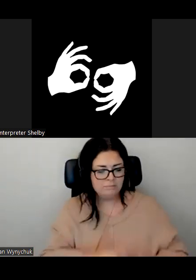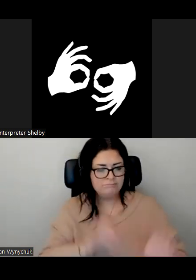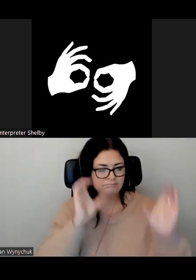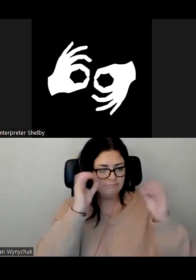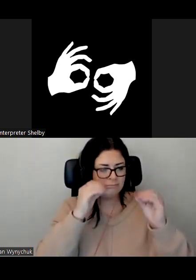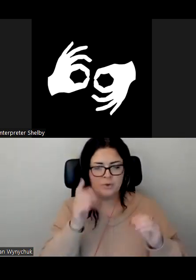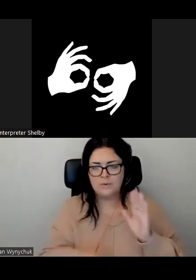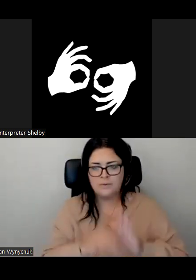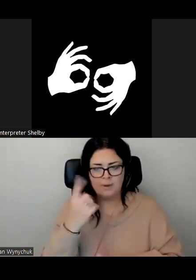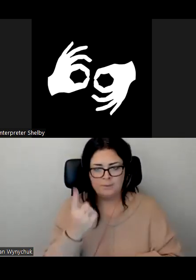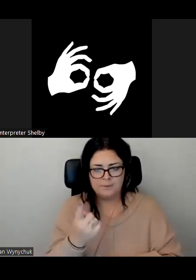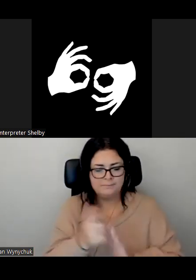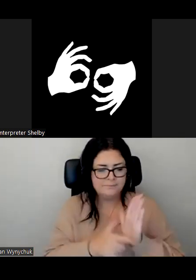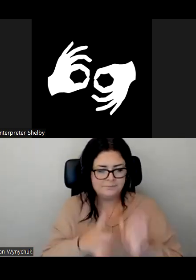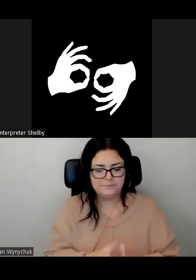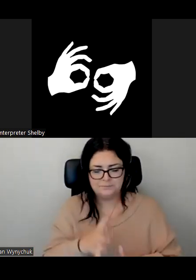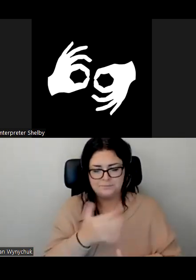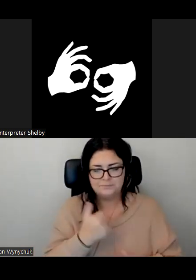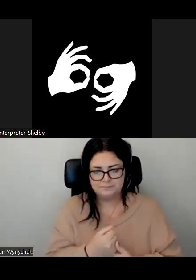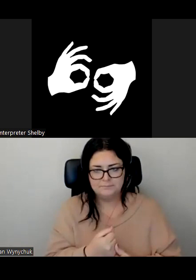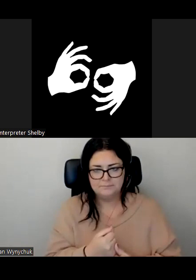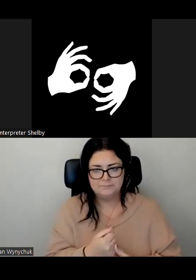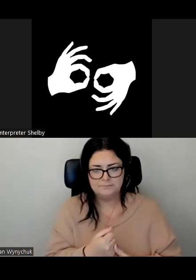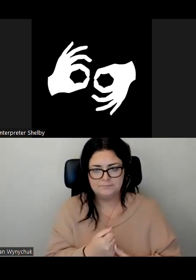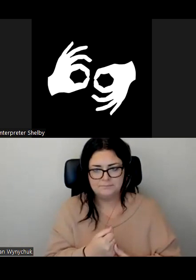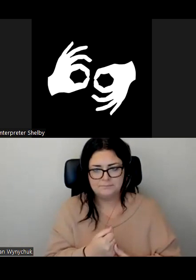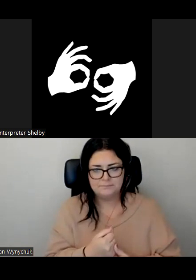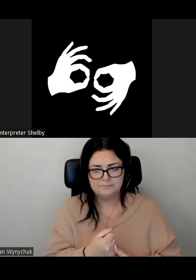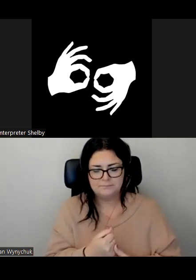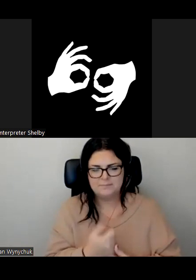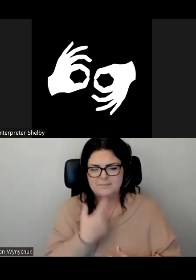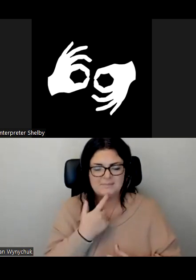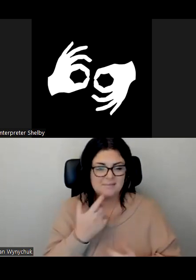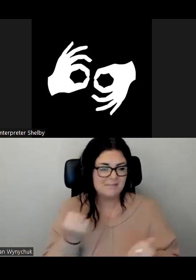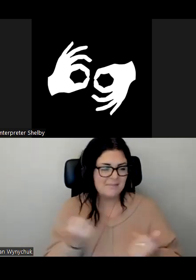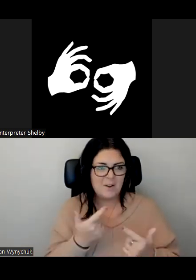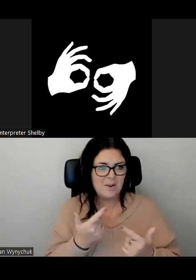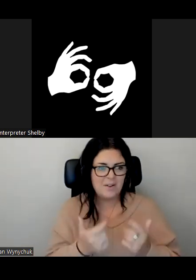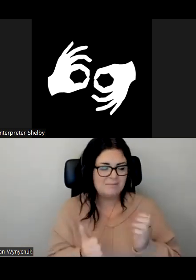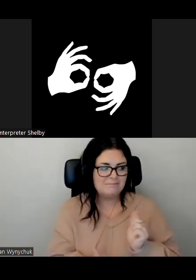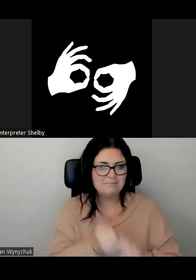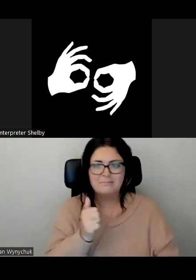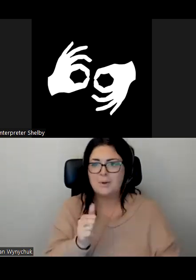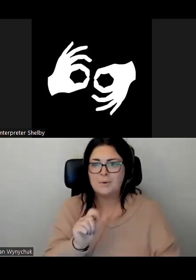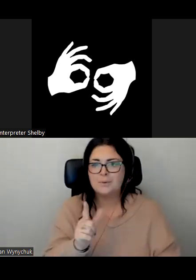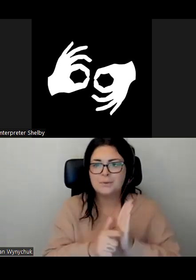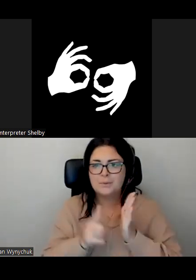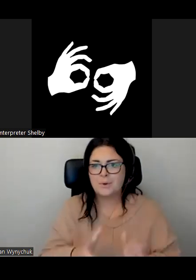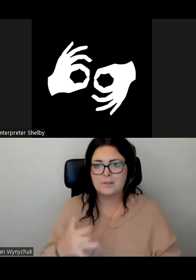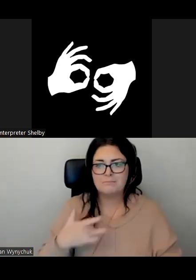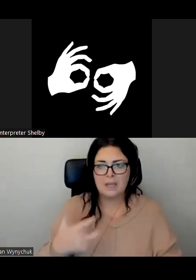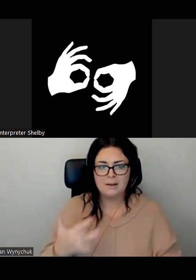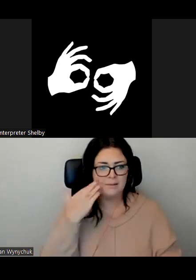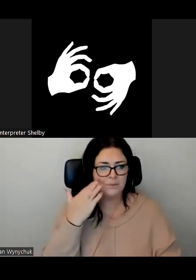you who would be able to do that. But almost every single law firm I know of does domestic contracts and wills and